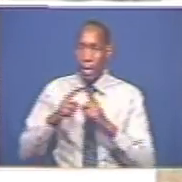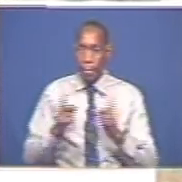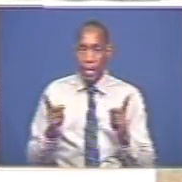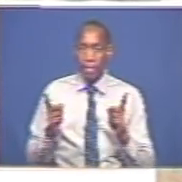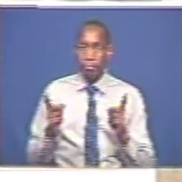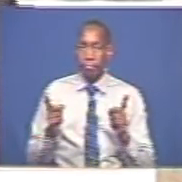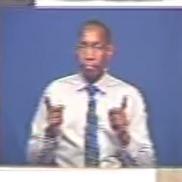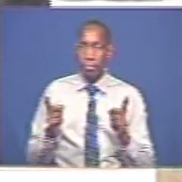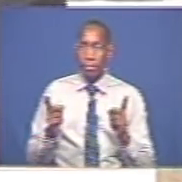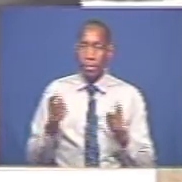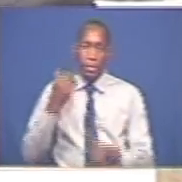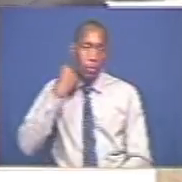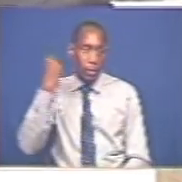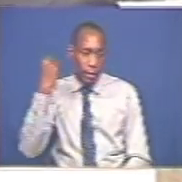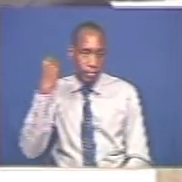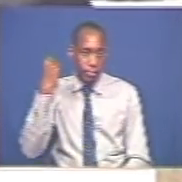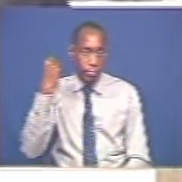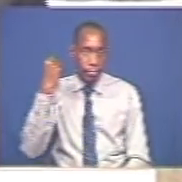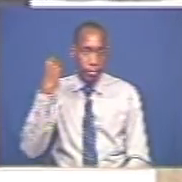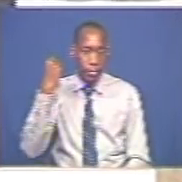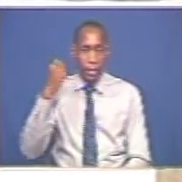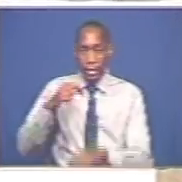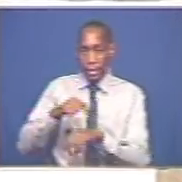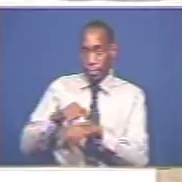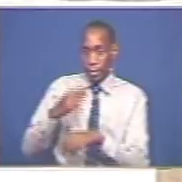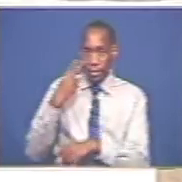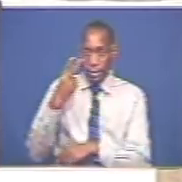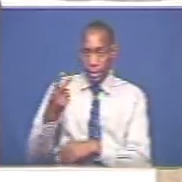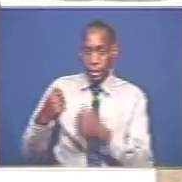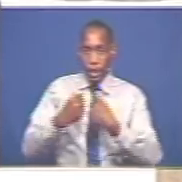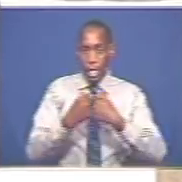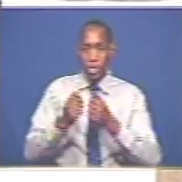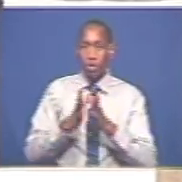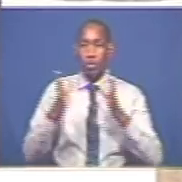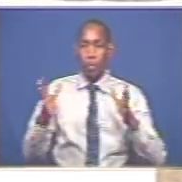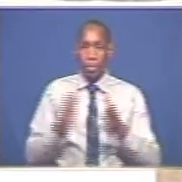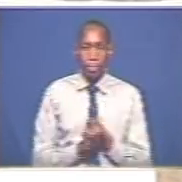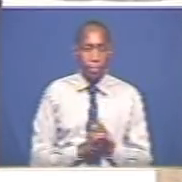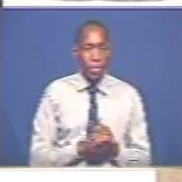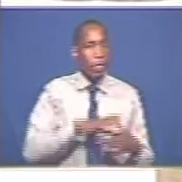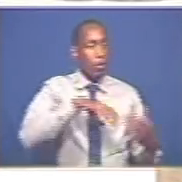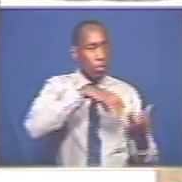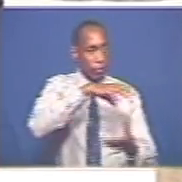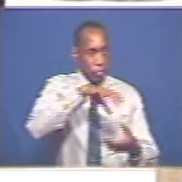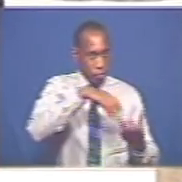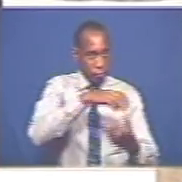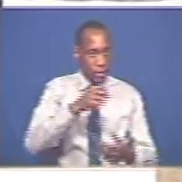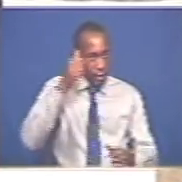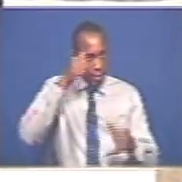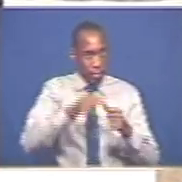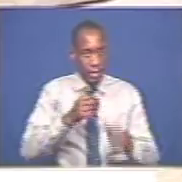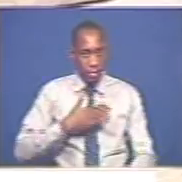sudden he's suicidal. So I think that seeing it is the biggest challenge. It's a big mystery. It reminds me, and I put up